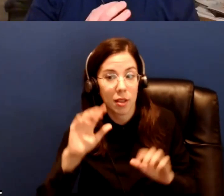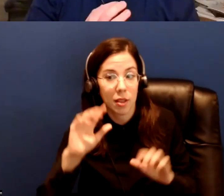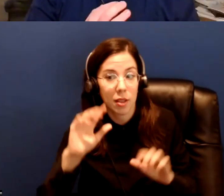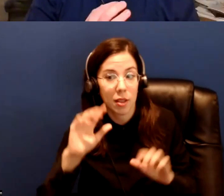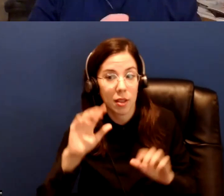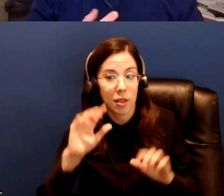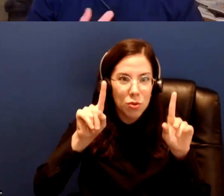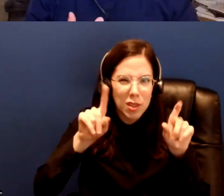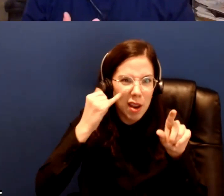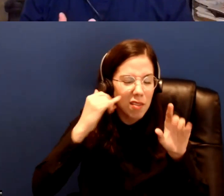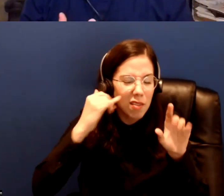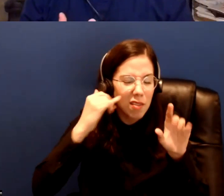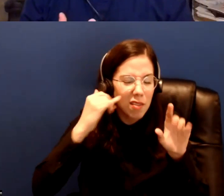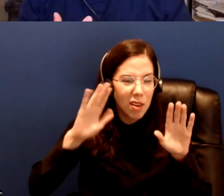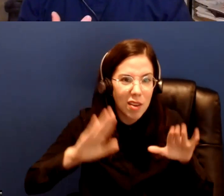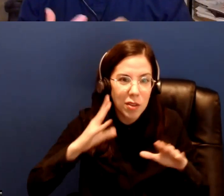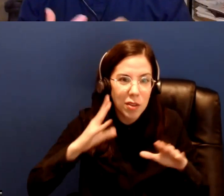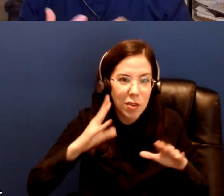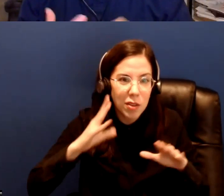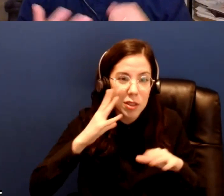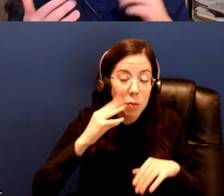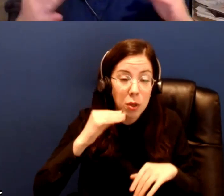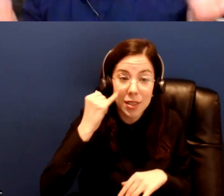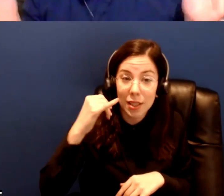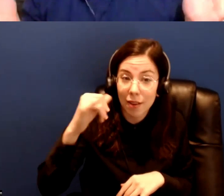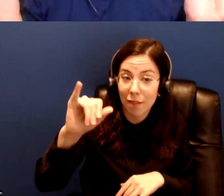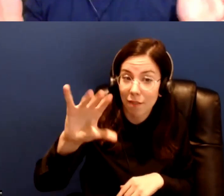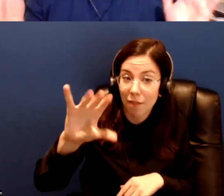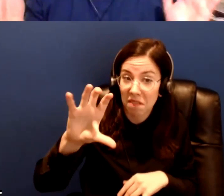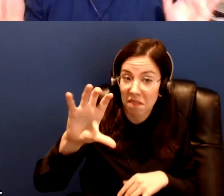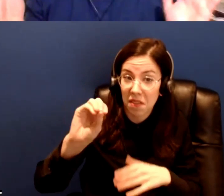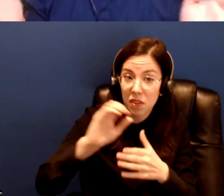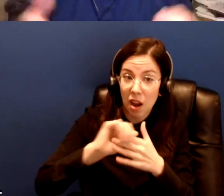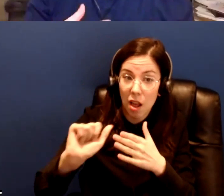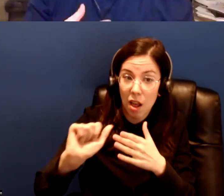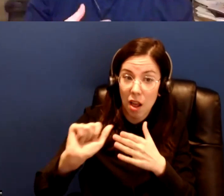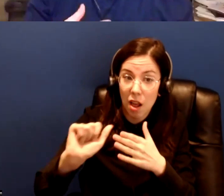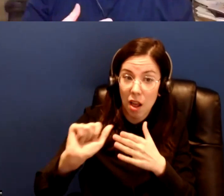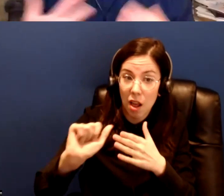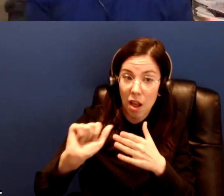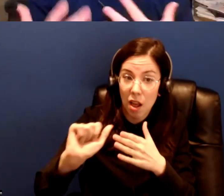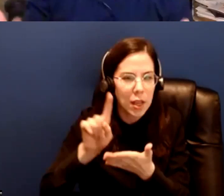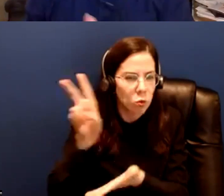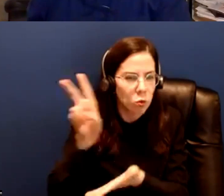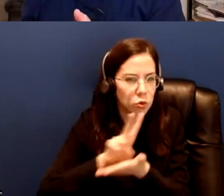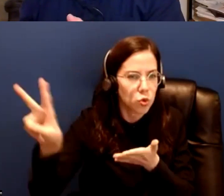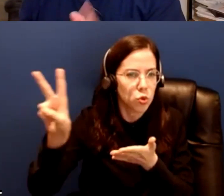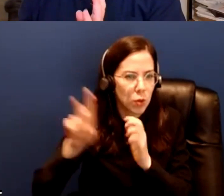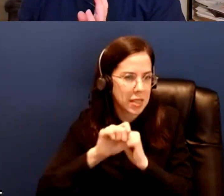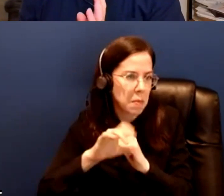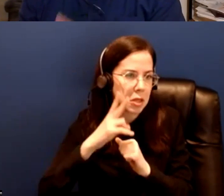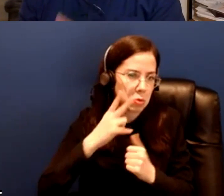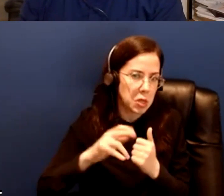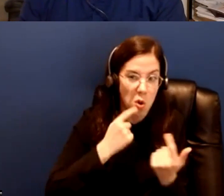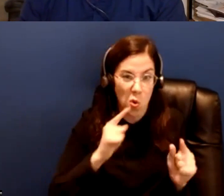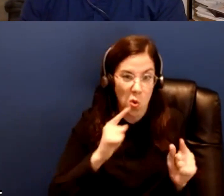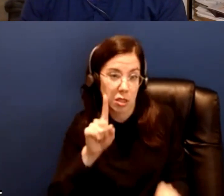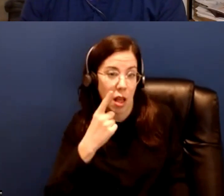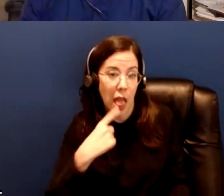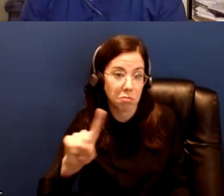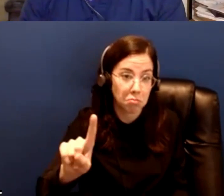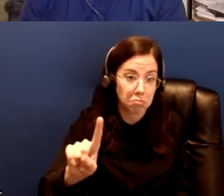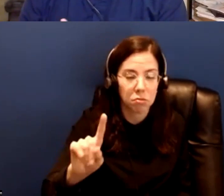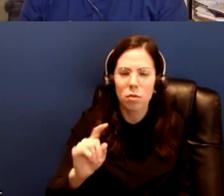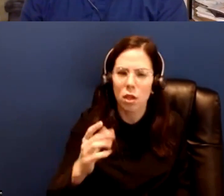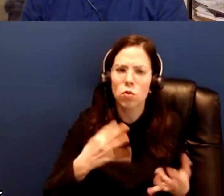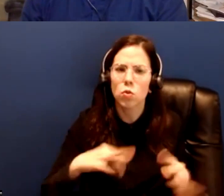before. You have $50 to put into a week-long campaign or 2 weeks and see what it does for you. I think that's a very worthwhile experiment